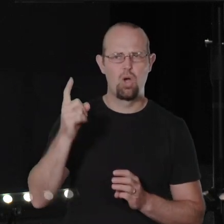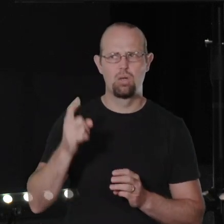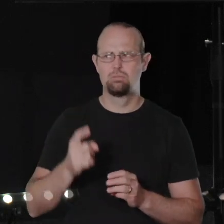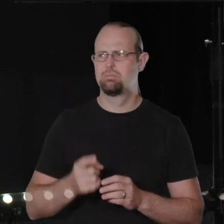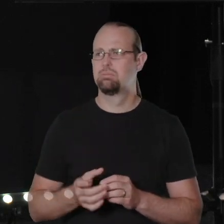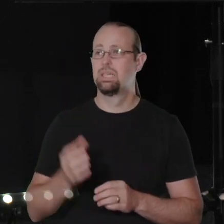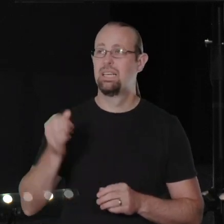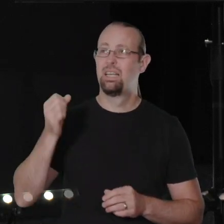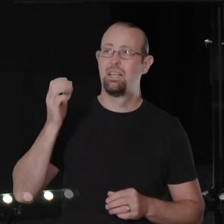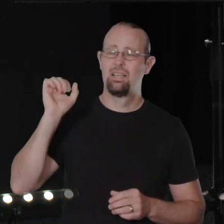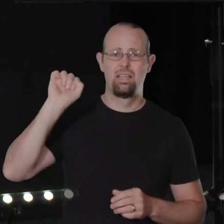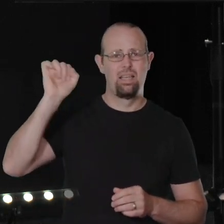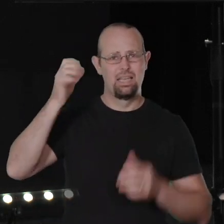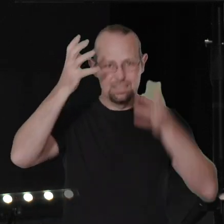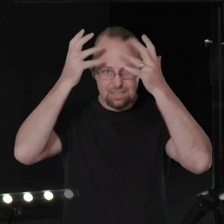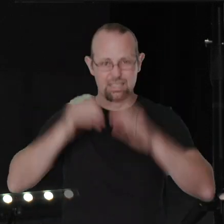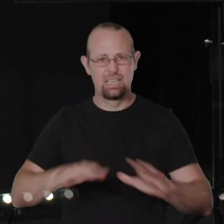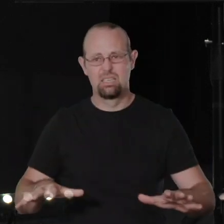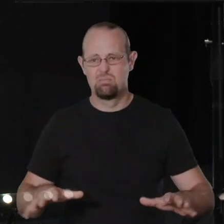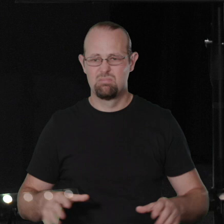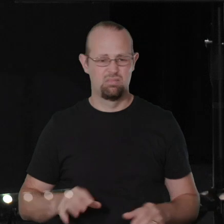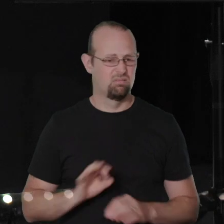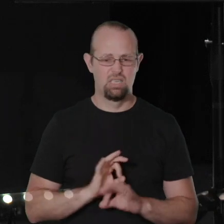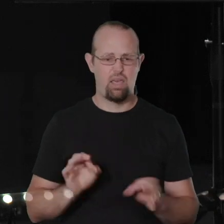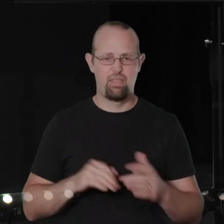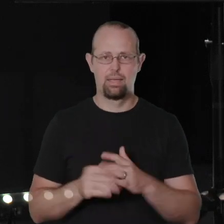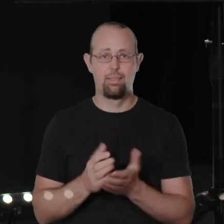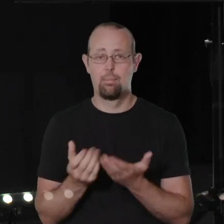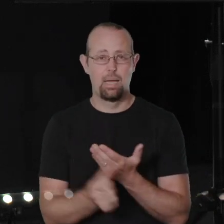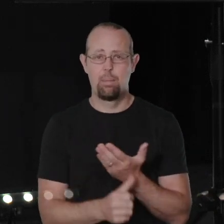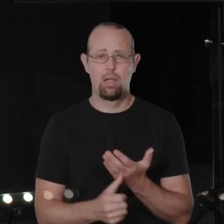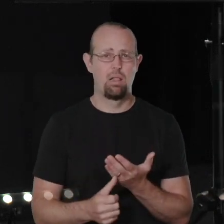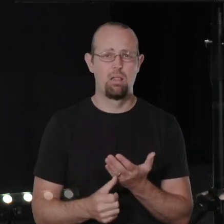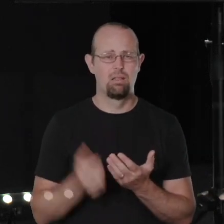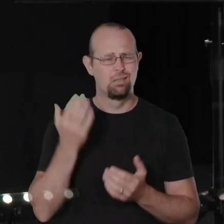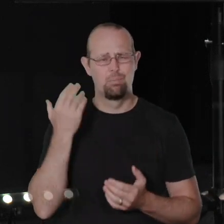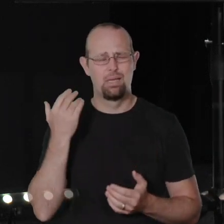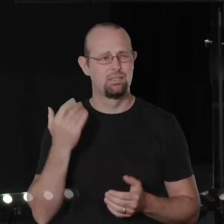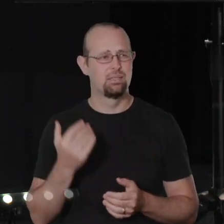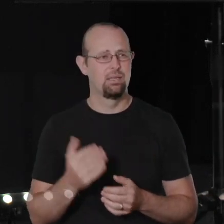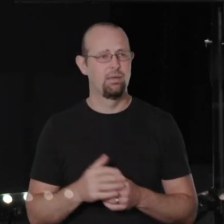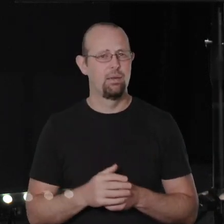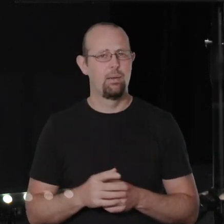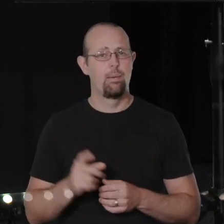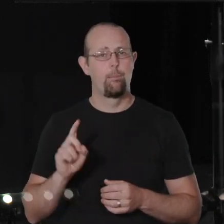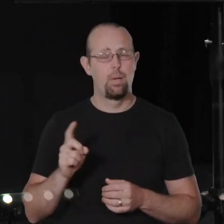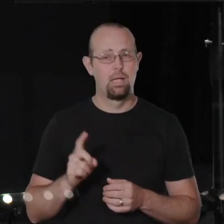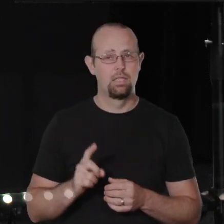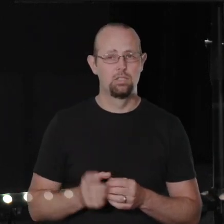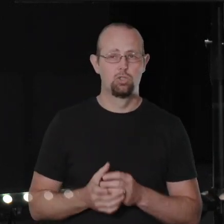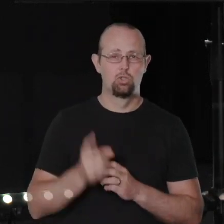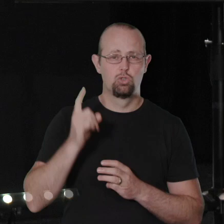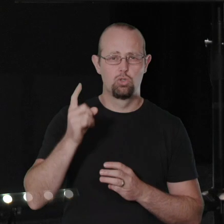Christ. I knew nothing in the Bible, save a few songs we perhaps sung in primary school. But God's word